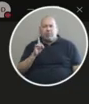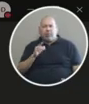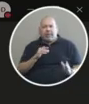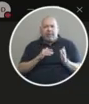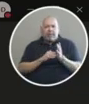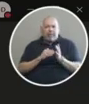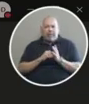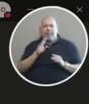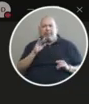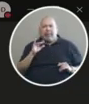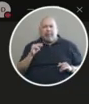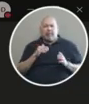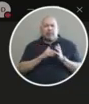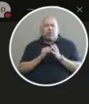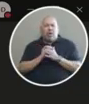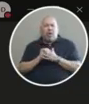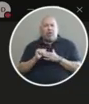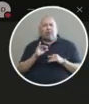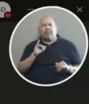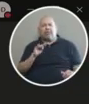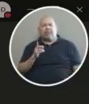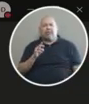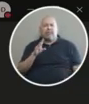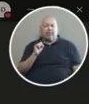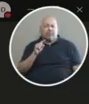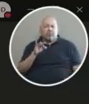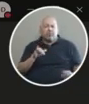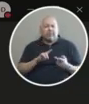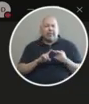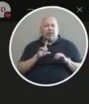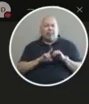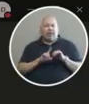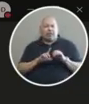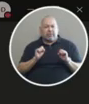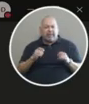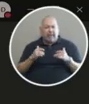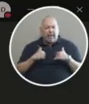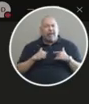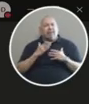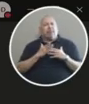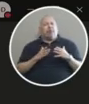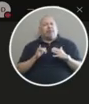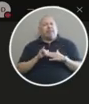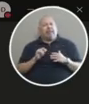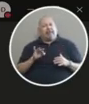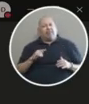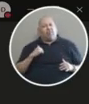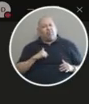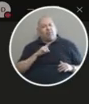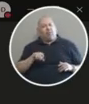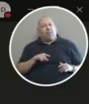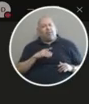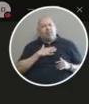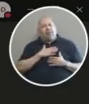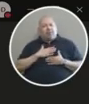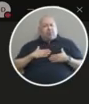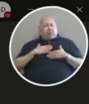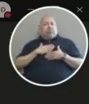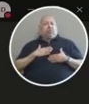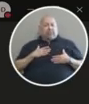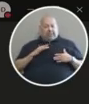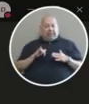$171 billion industry, and El Paso can have a piece of that if we only would